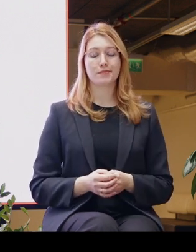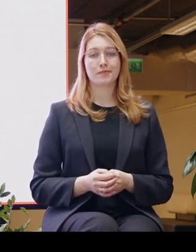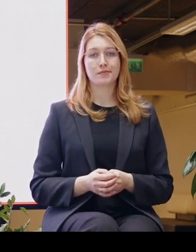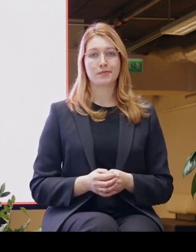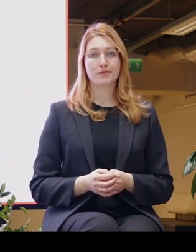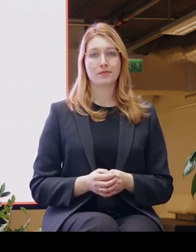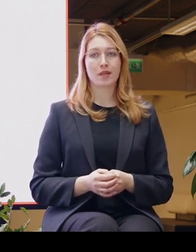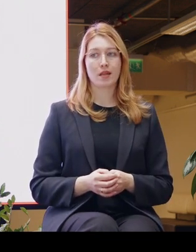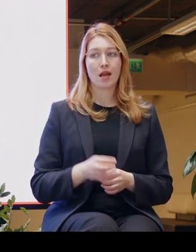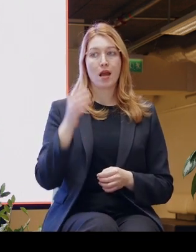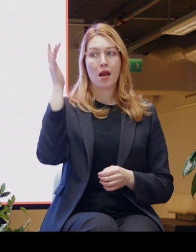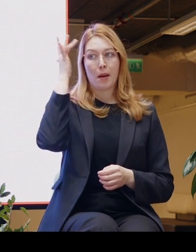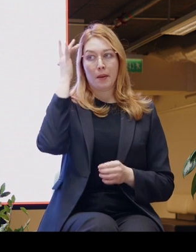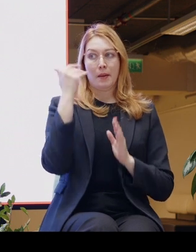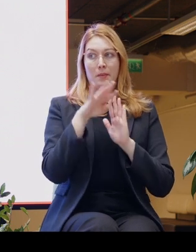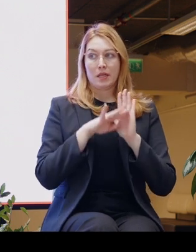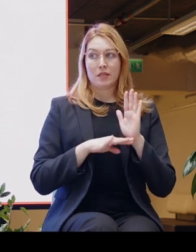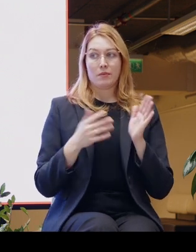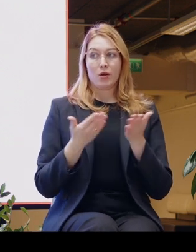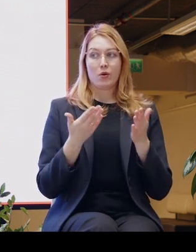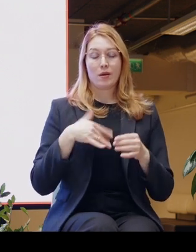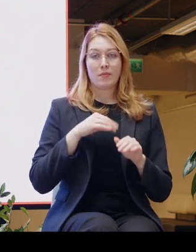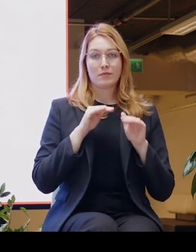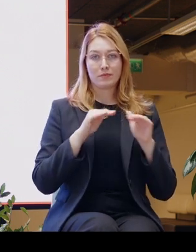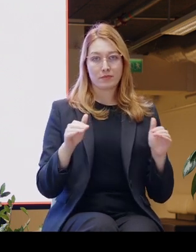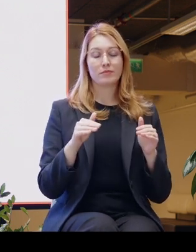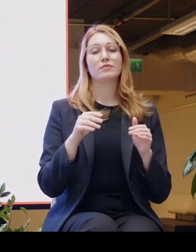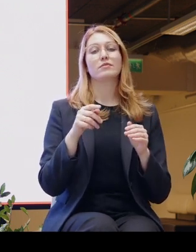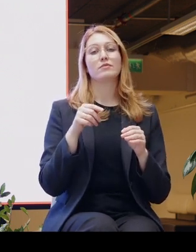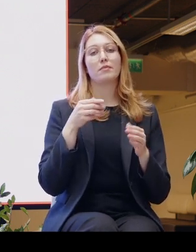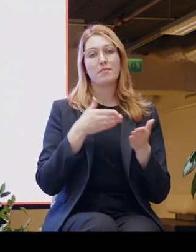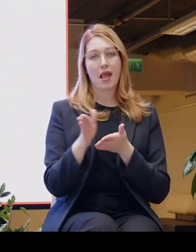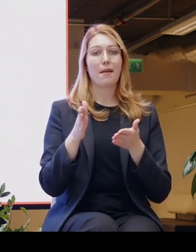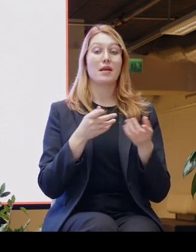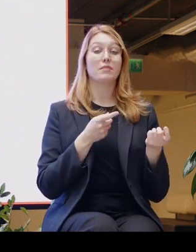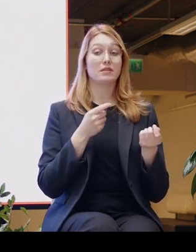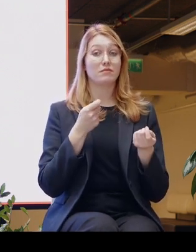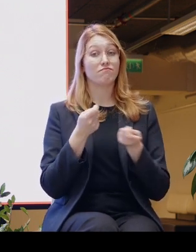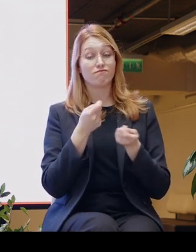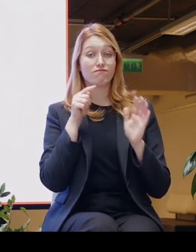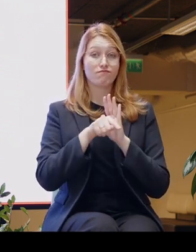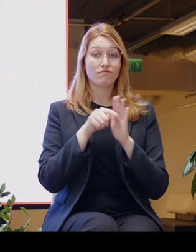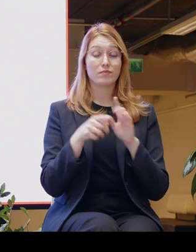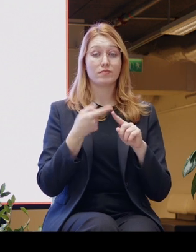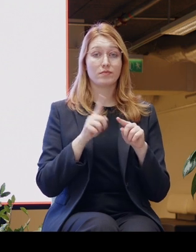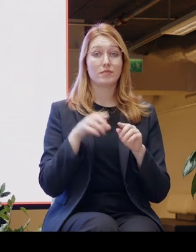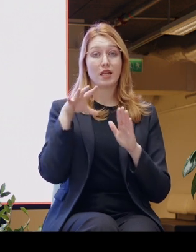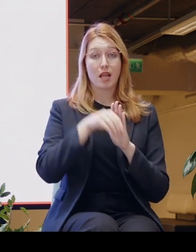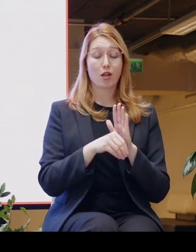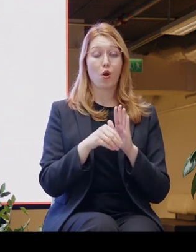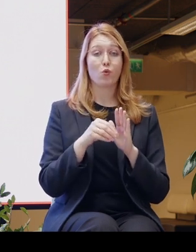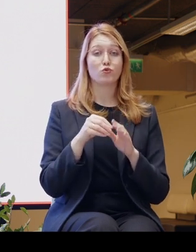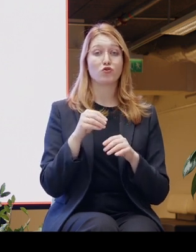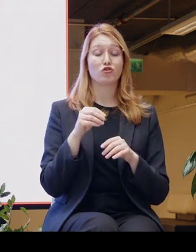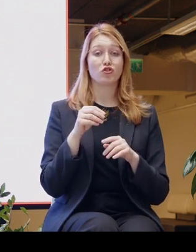The principles from which we based accessibility in supervision is caring, which is inclusion of